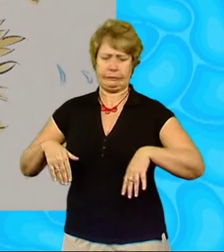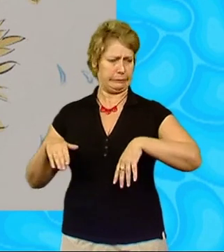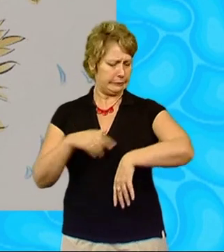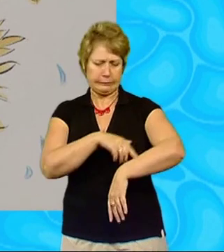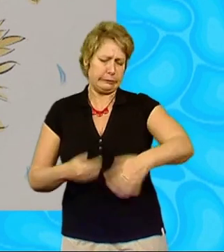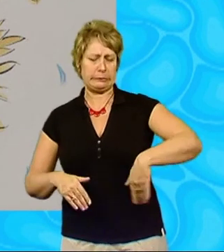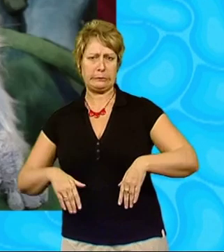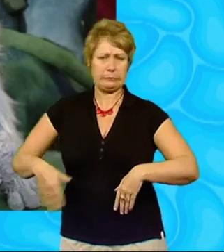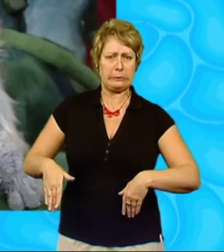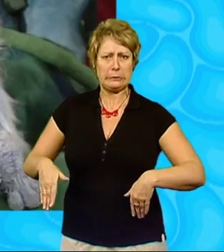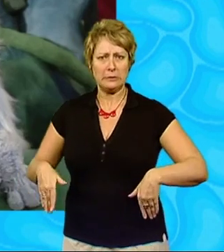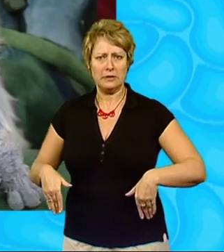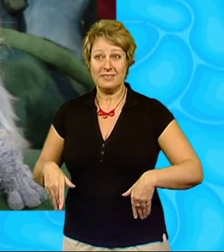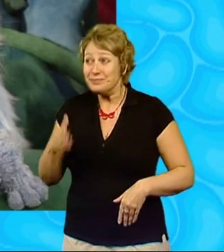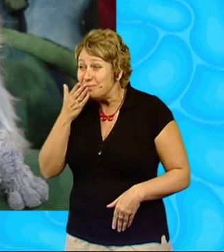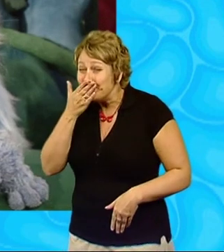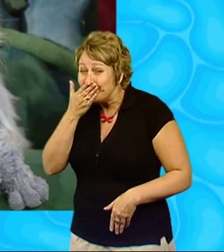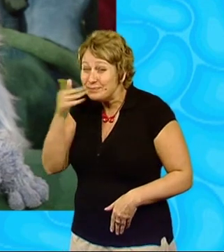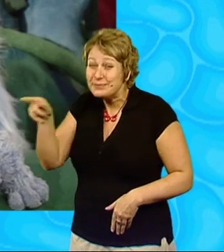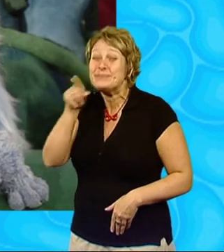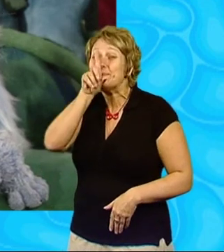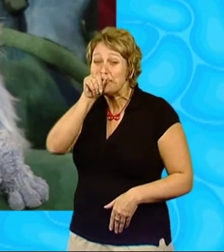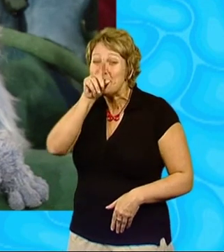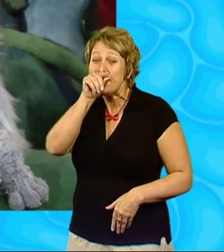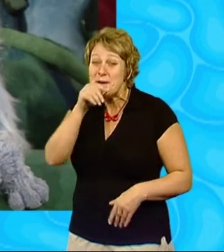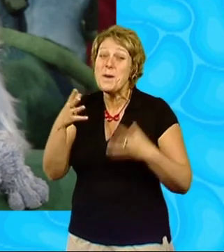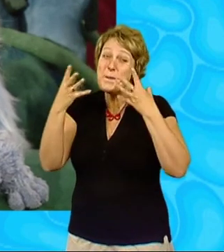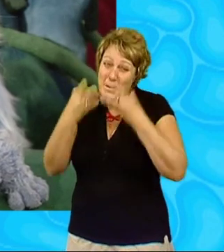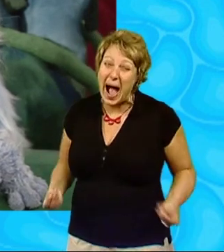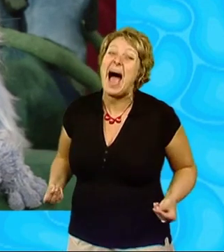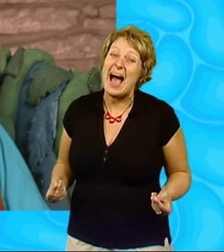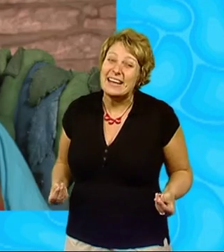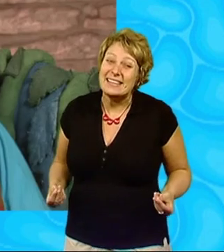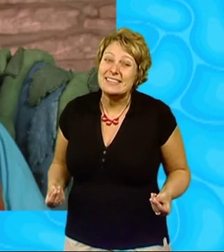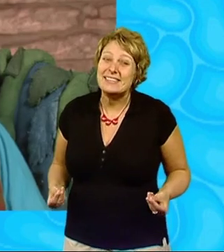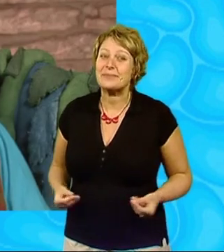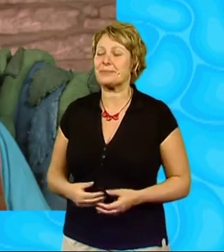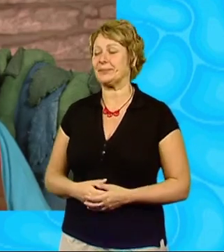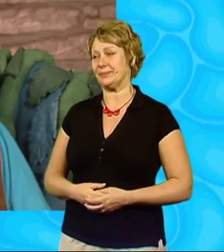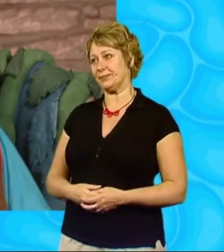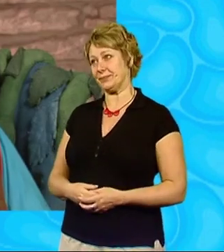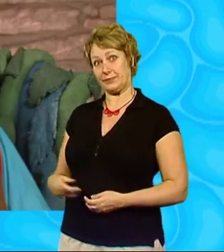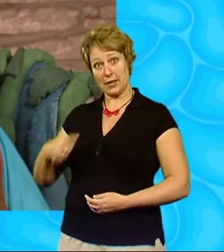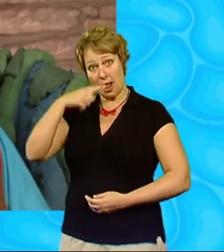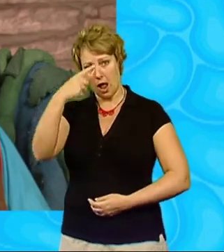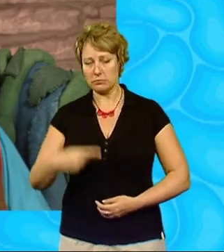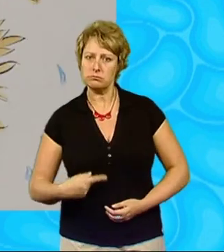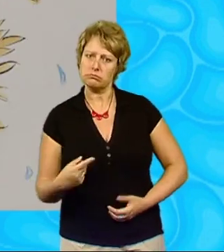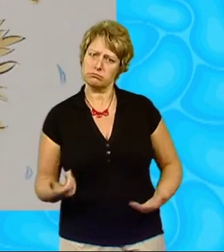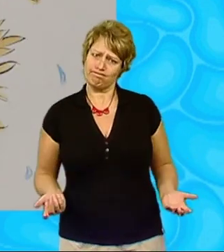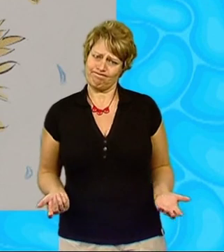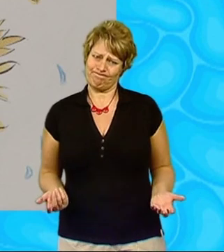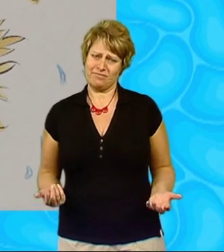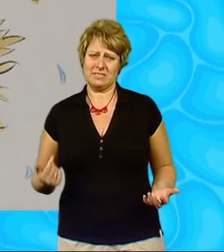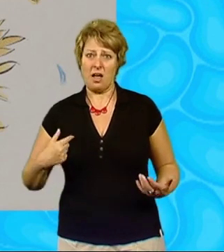water off her wings. Oh, she got wet. Maya explained it all.